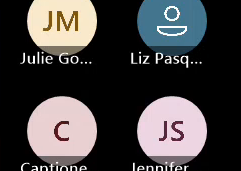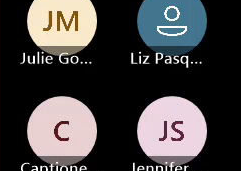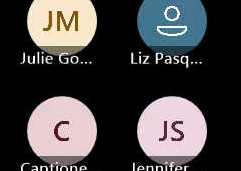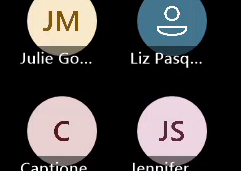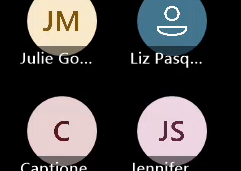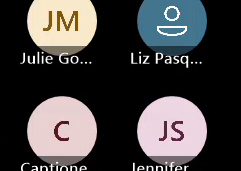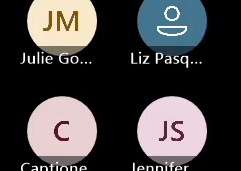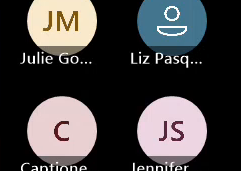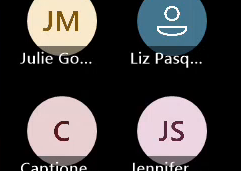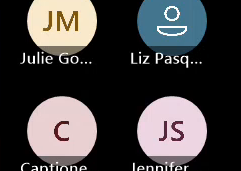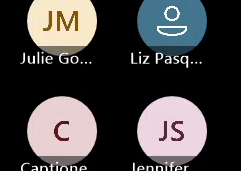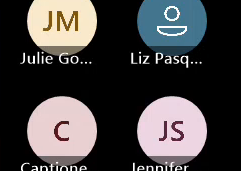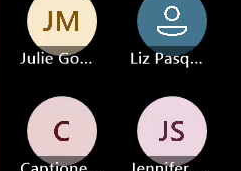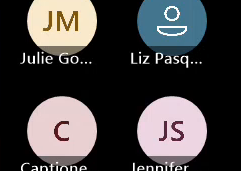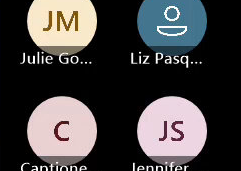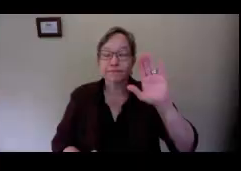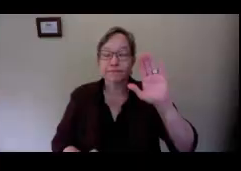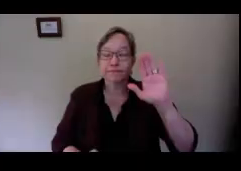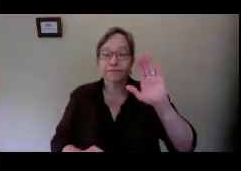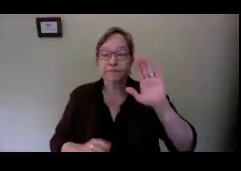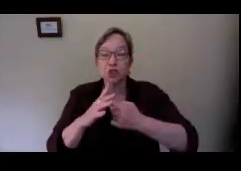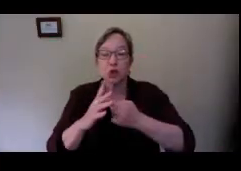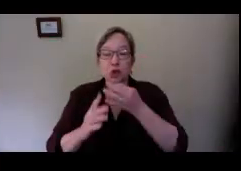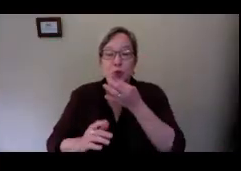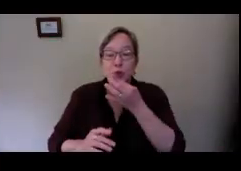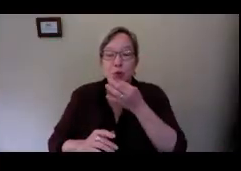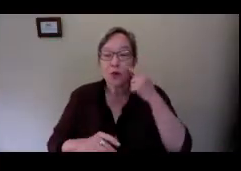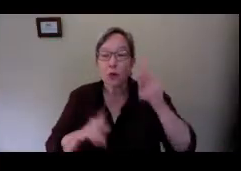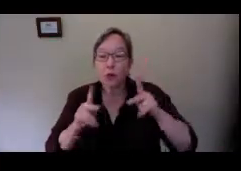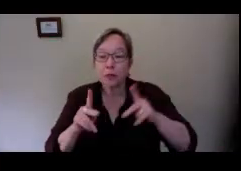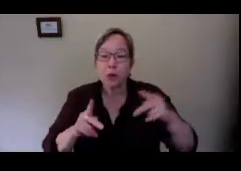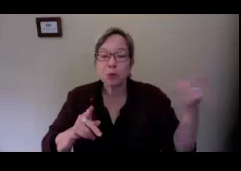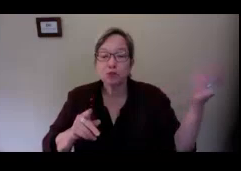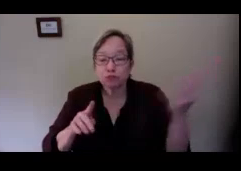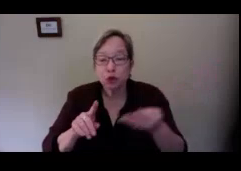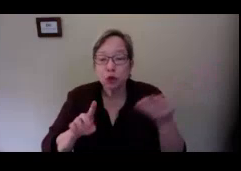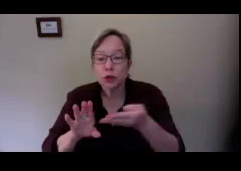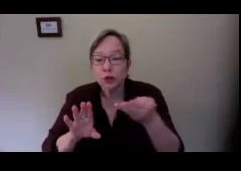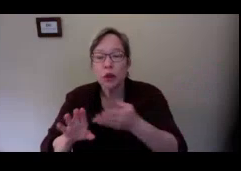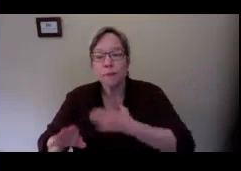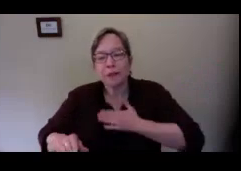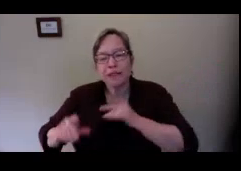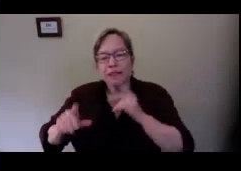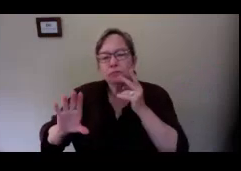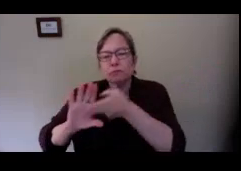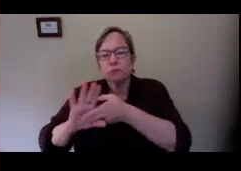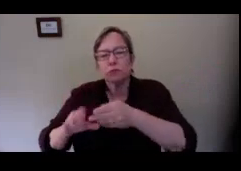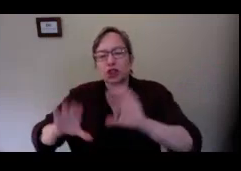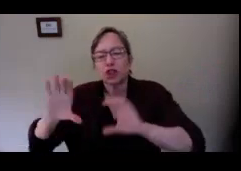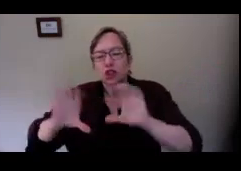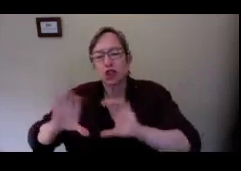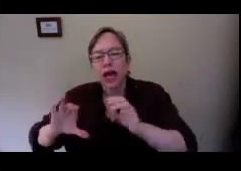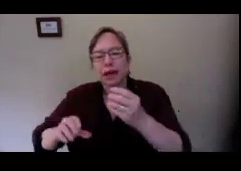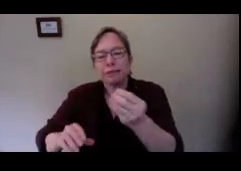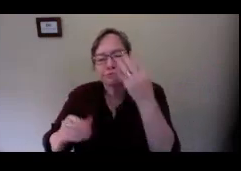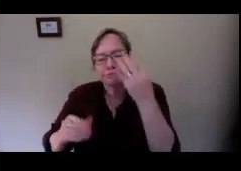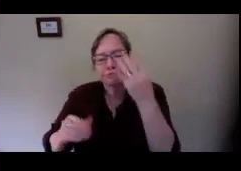For those of you filtering in, pop into the chat. Let us know where you're from.